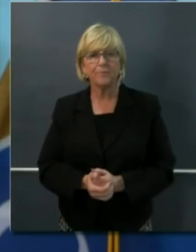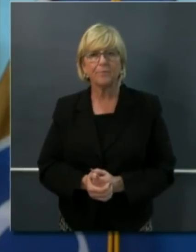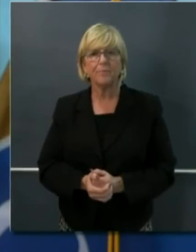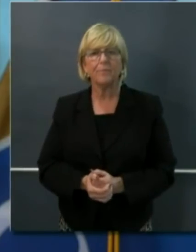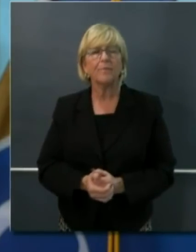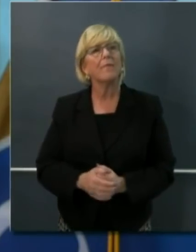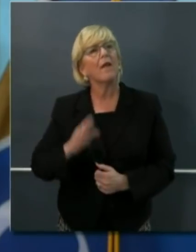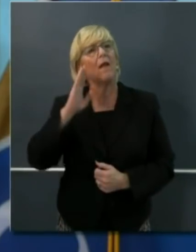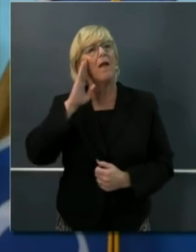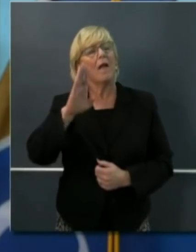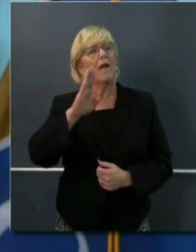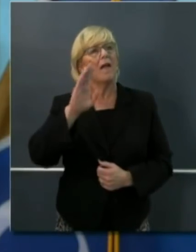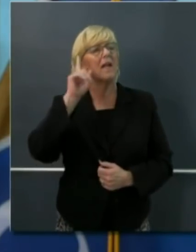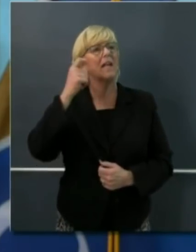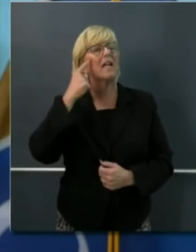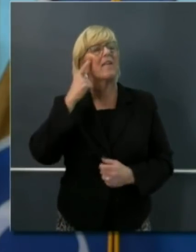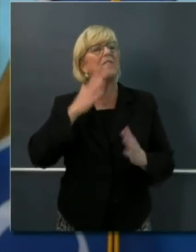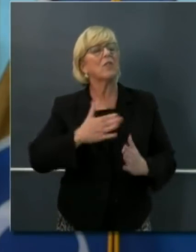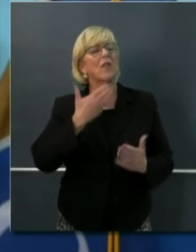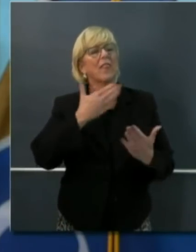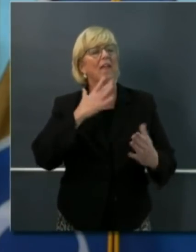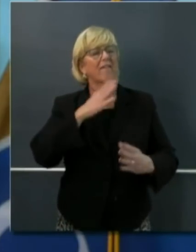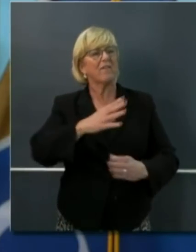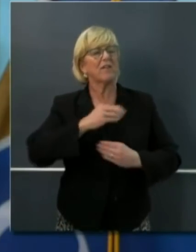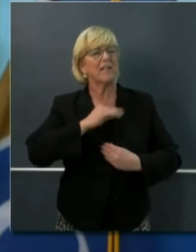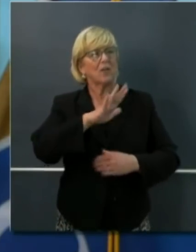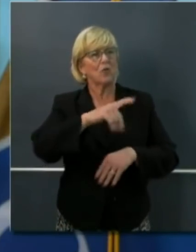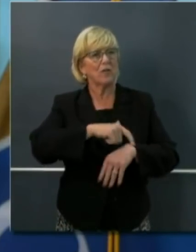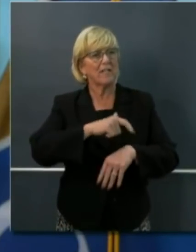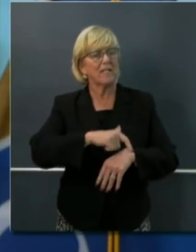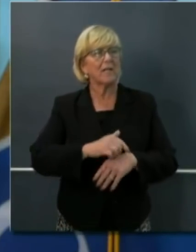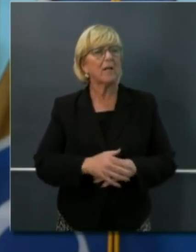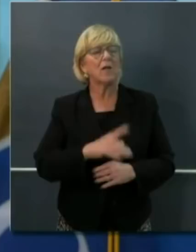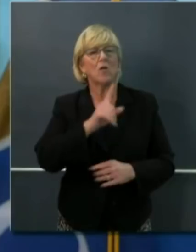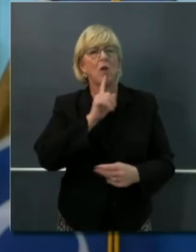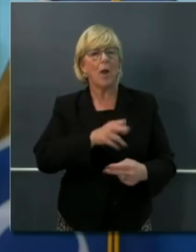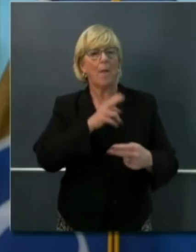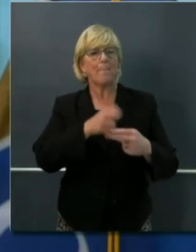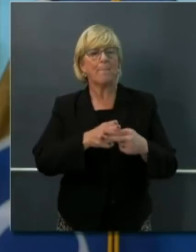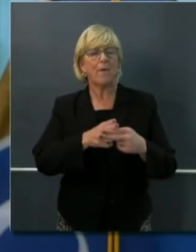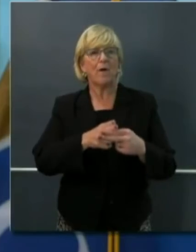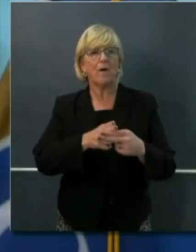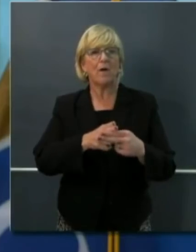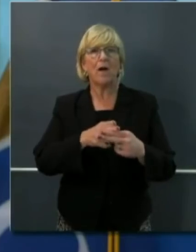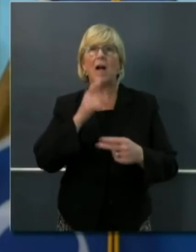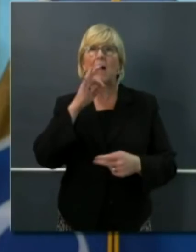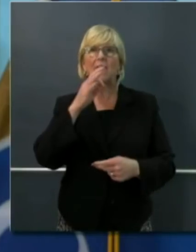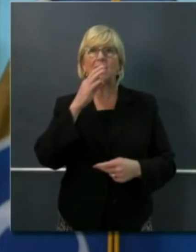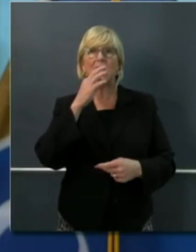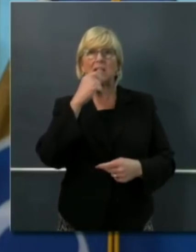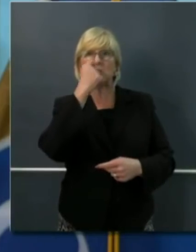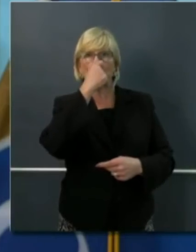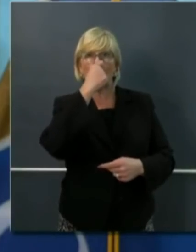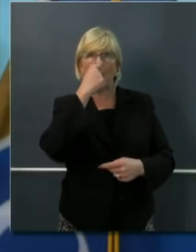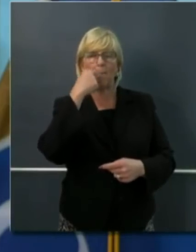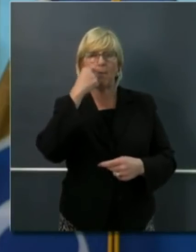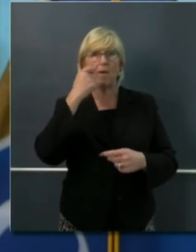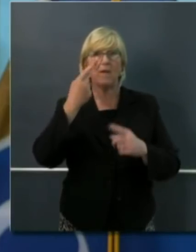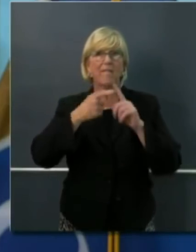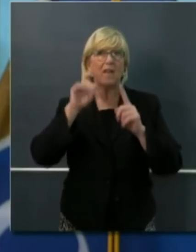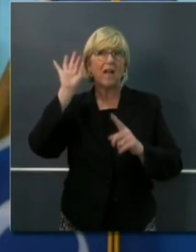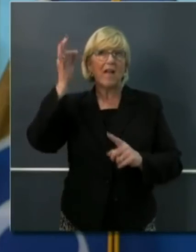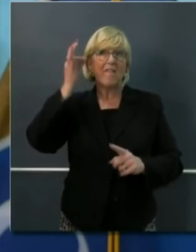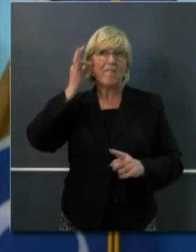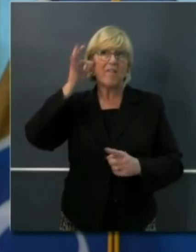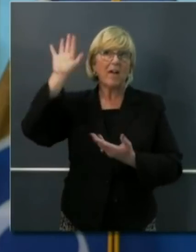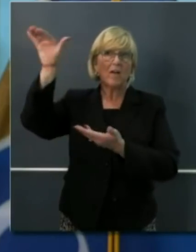Hey, Governor, thanks for taking the time. Two quick questions for you, if you have a second. So you mentioned the massive number of swabs that will be coming in from the federal government. I'm wondering if